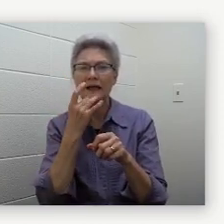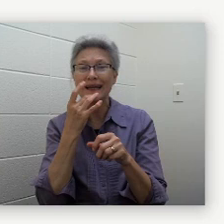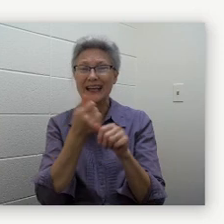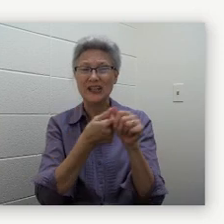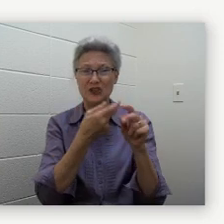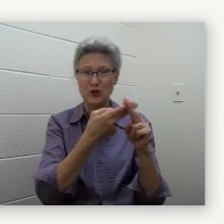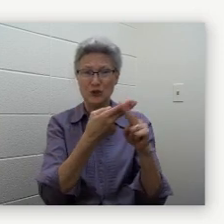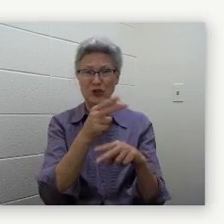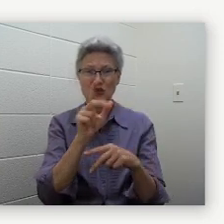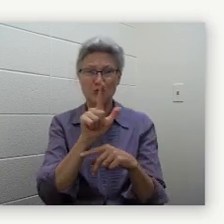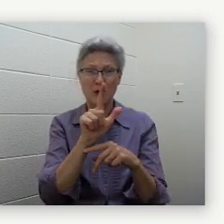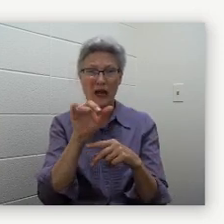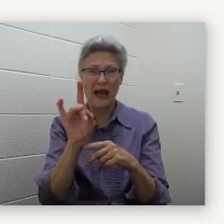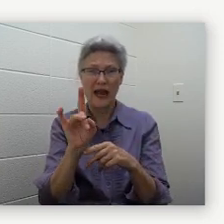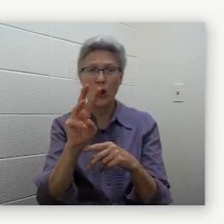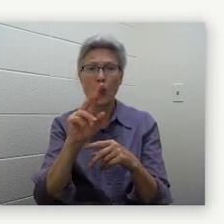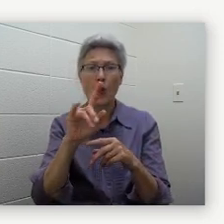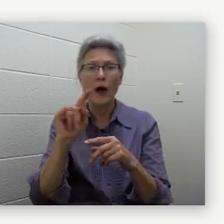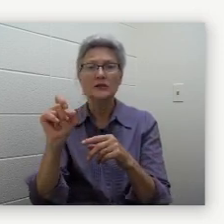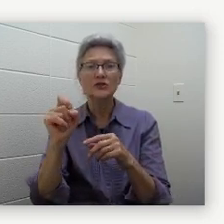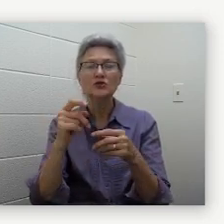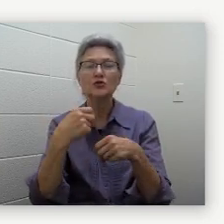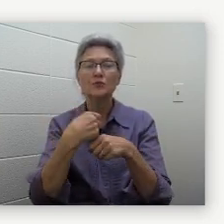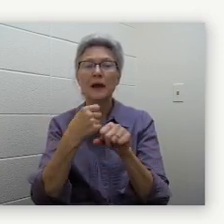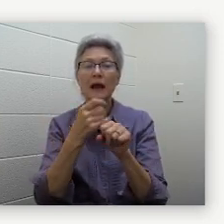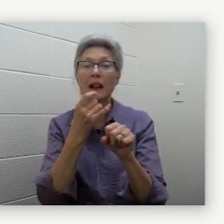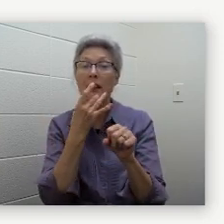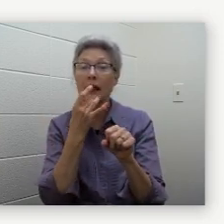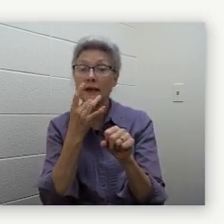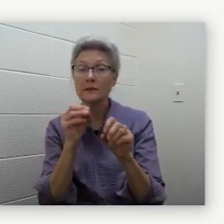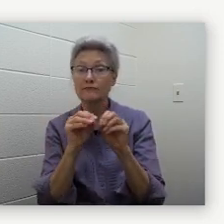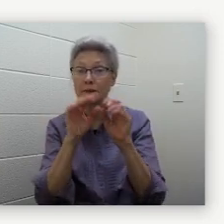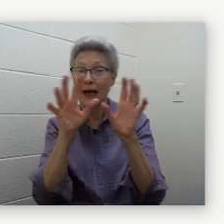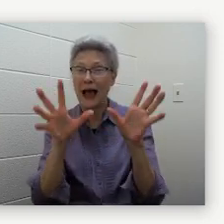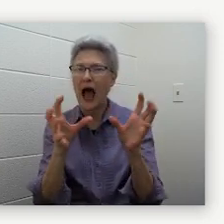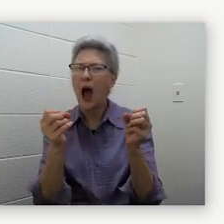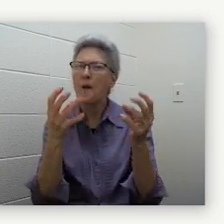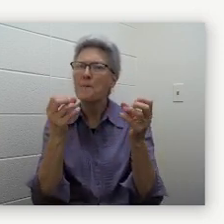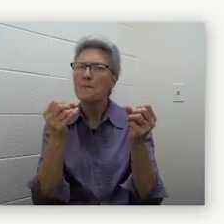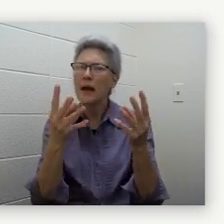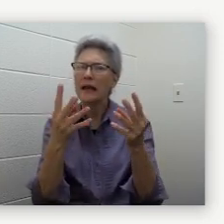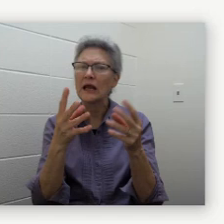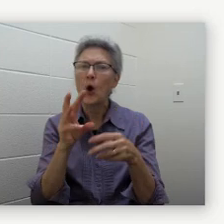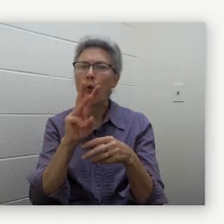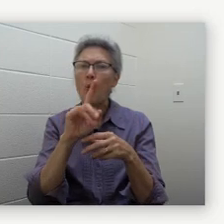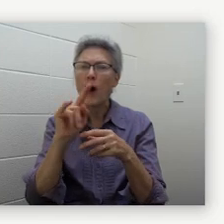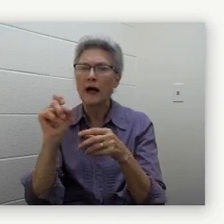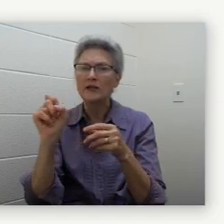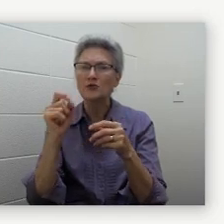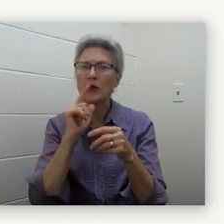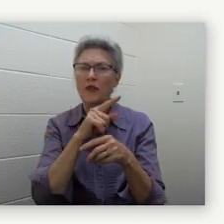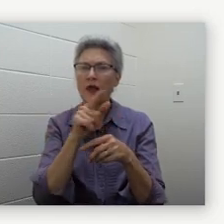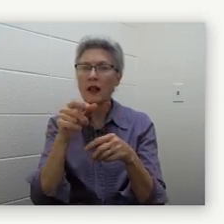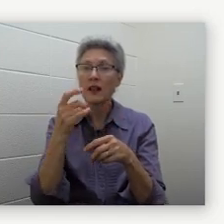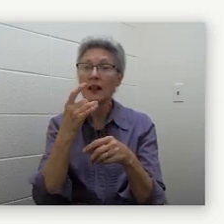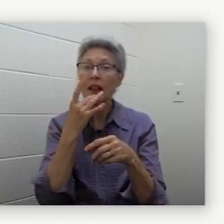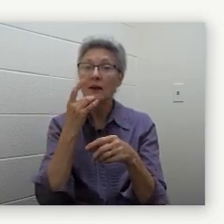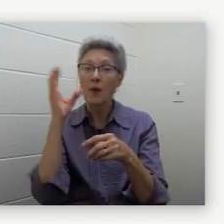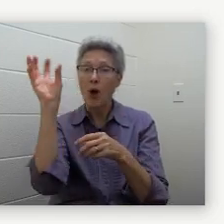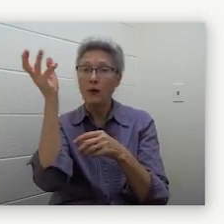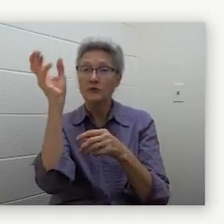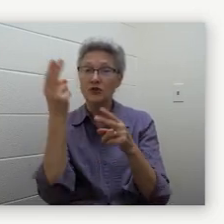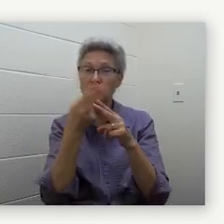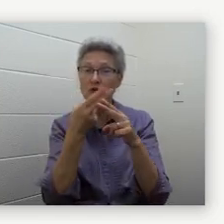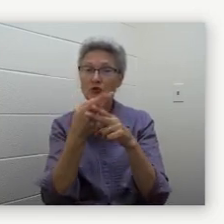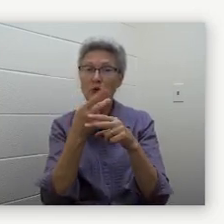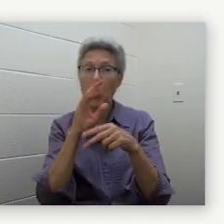watts will the light bulbs use when turned on all at the same time? Just like we did before, I'm going to give you a moment to reread the problem and interpret